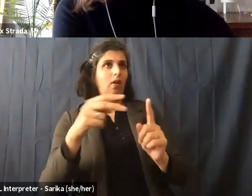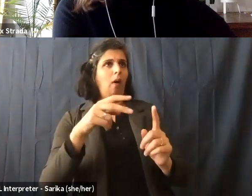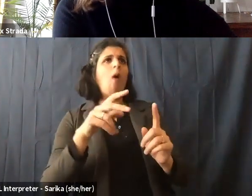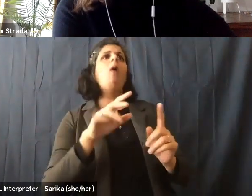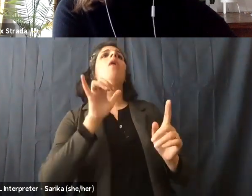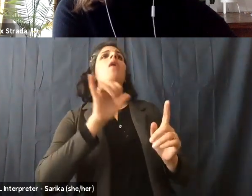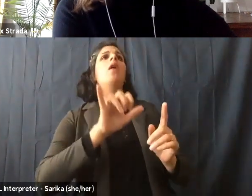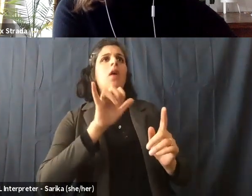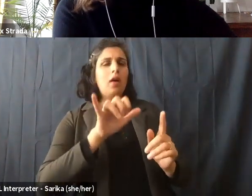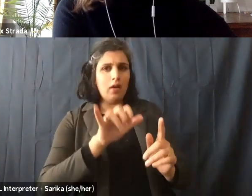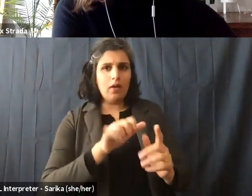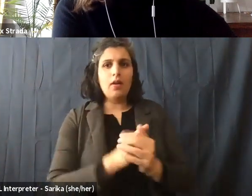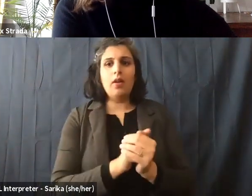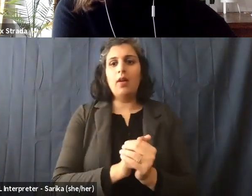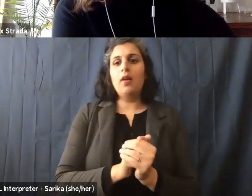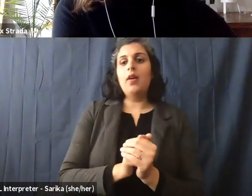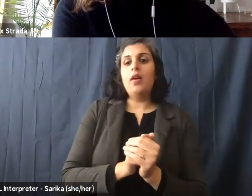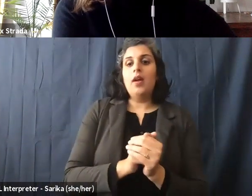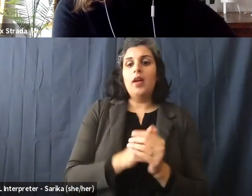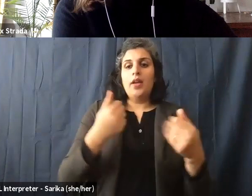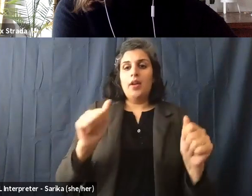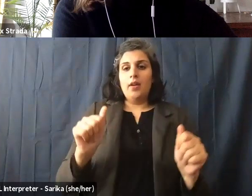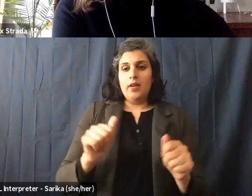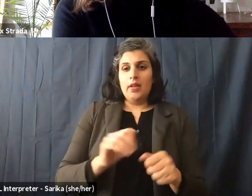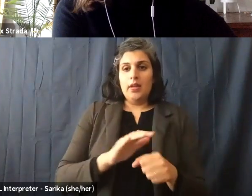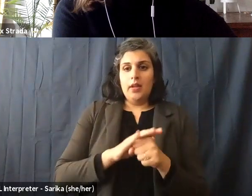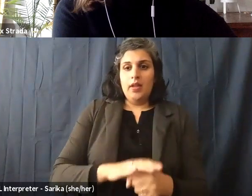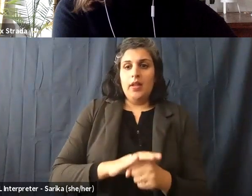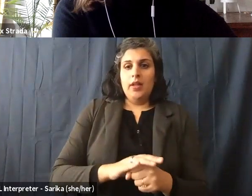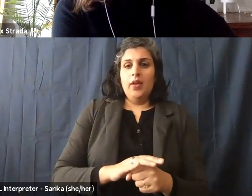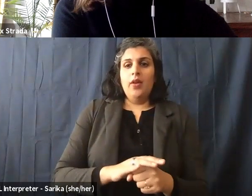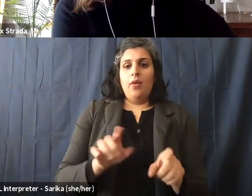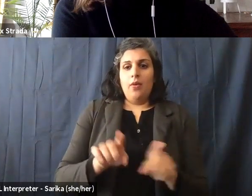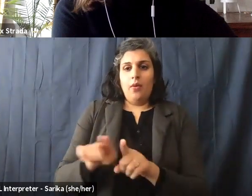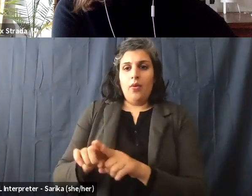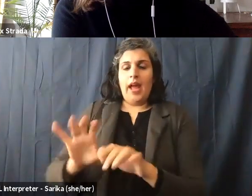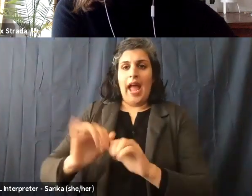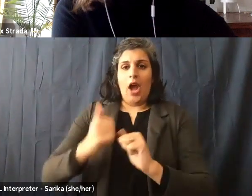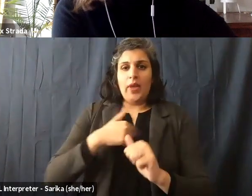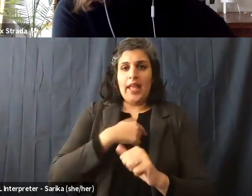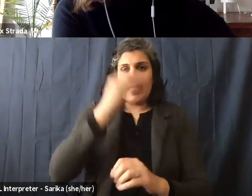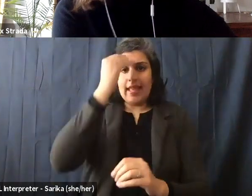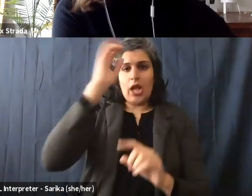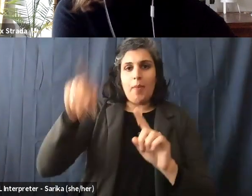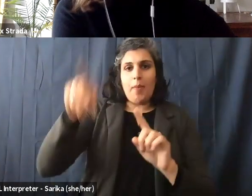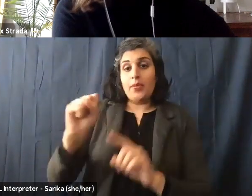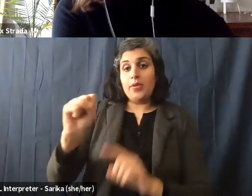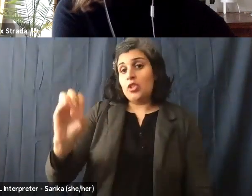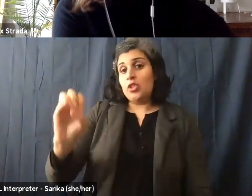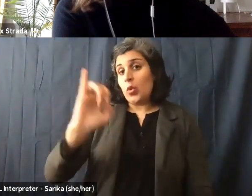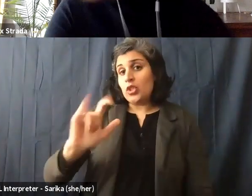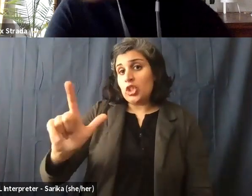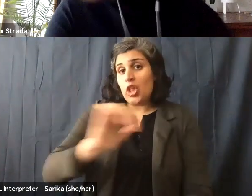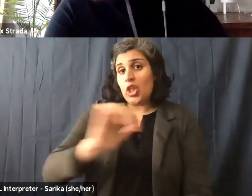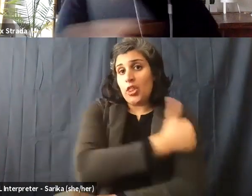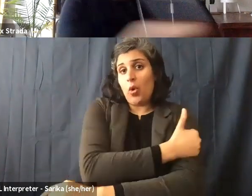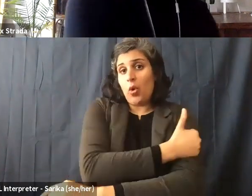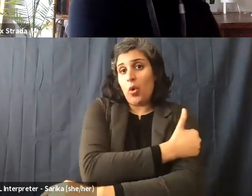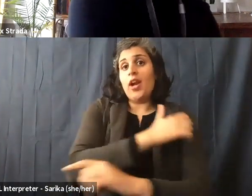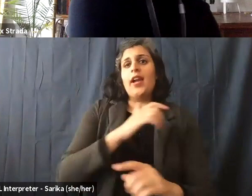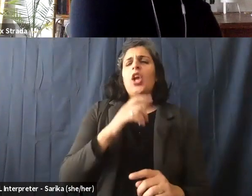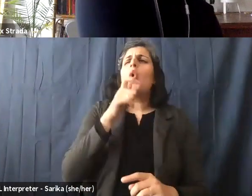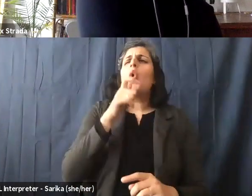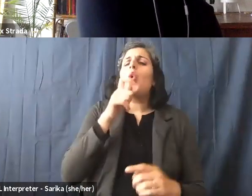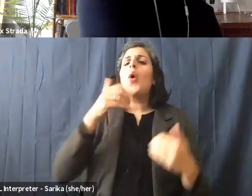was trying to stress this as well, they're shifting how we think about social authority, like who has the power to tell that history,